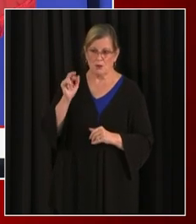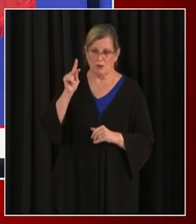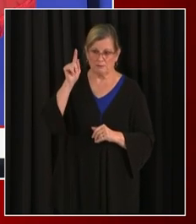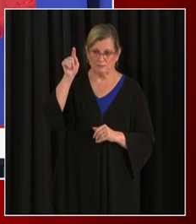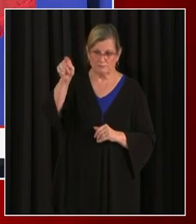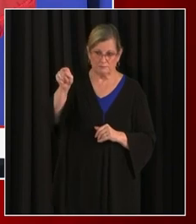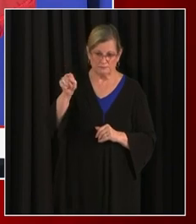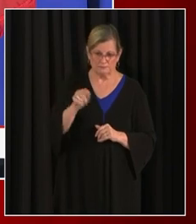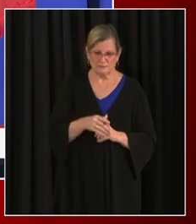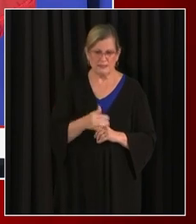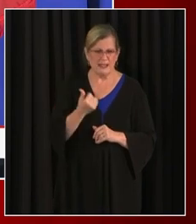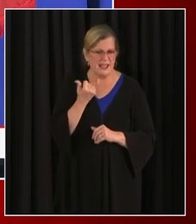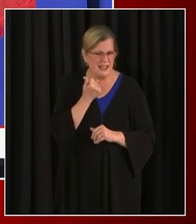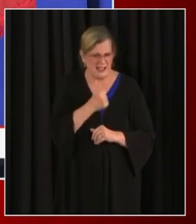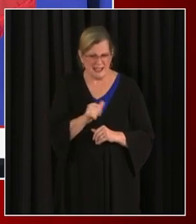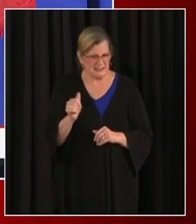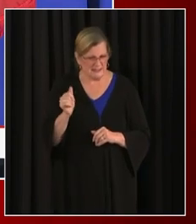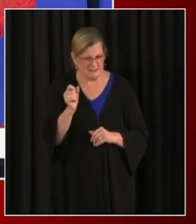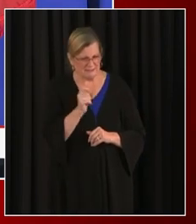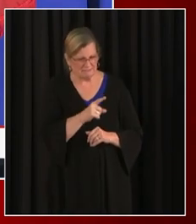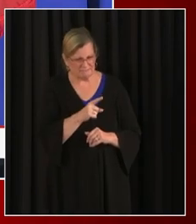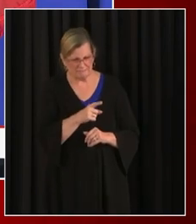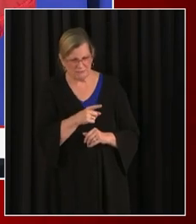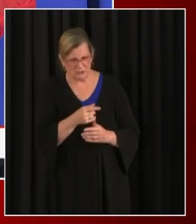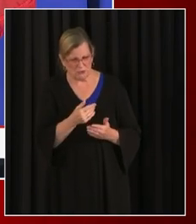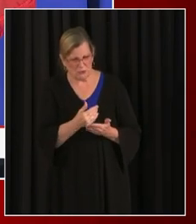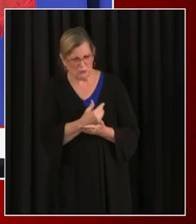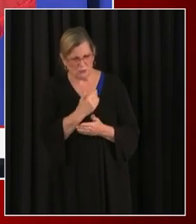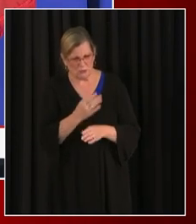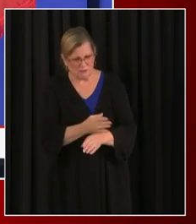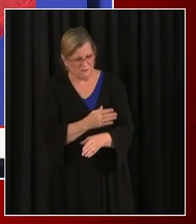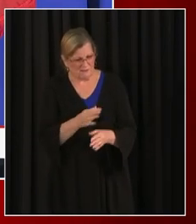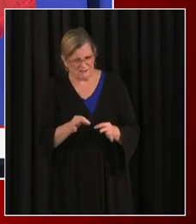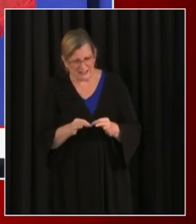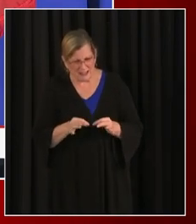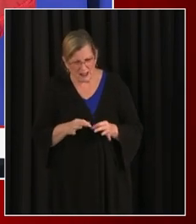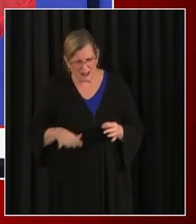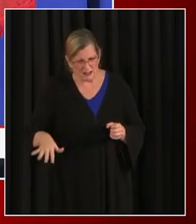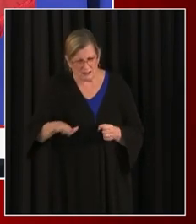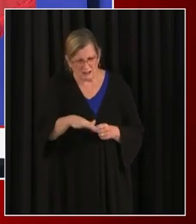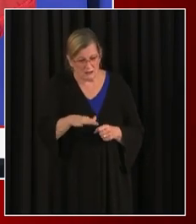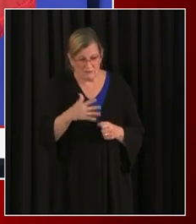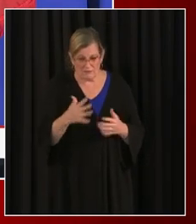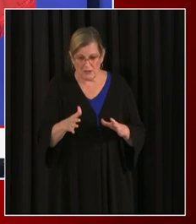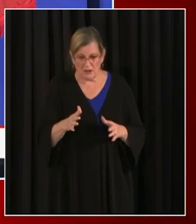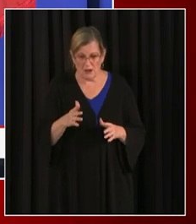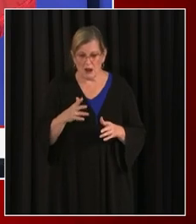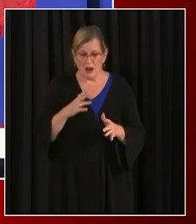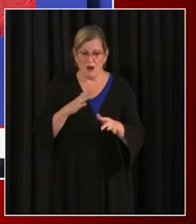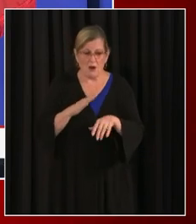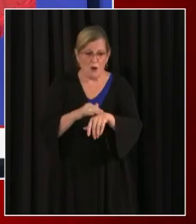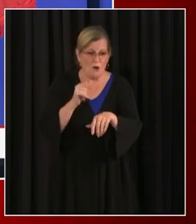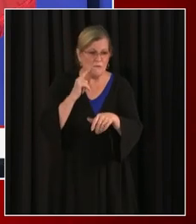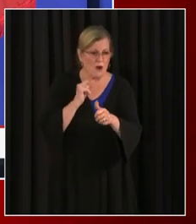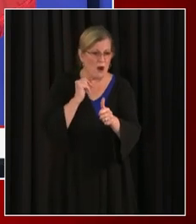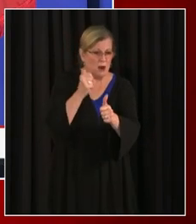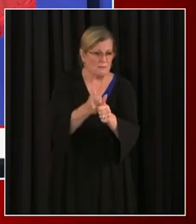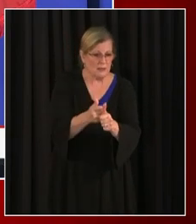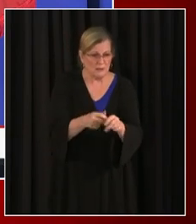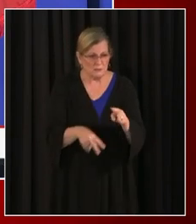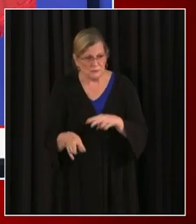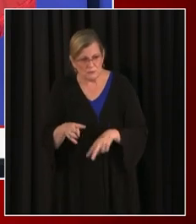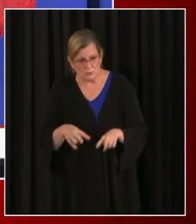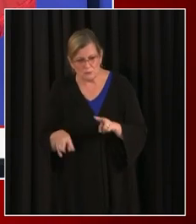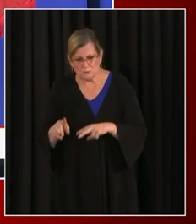any of the venues responded yet to your call for an updated report or updated plan?